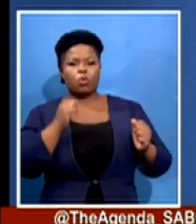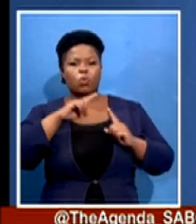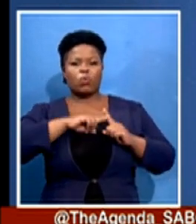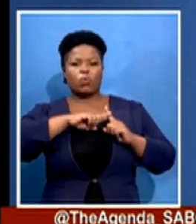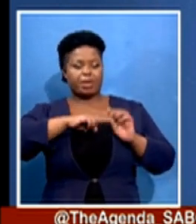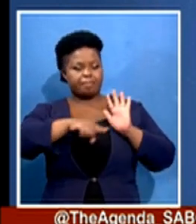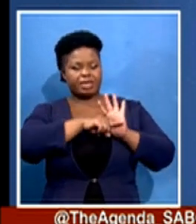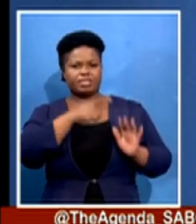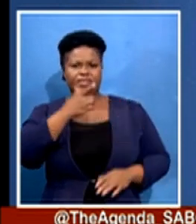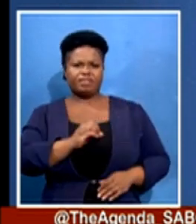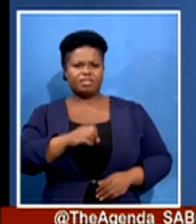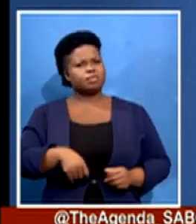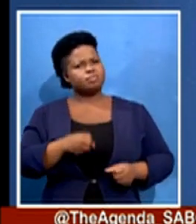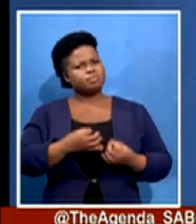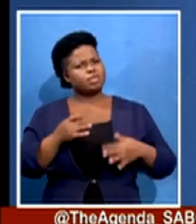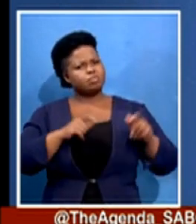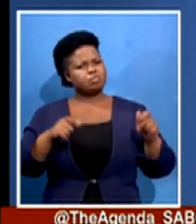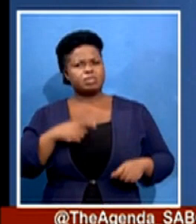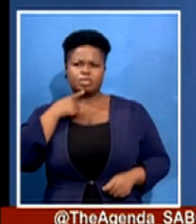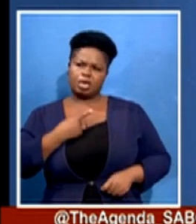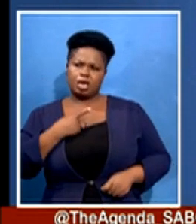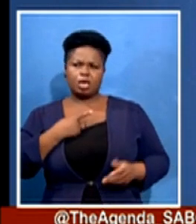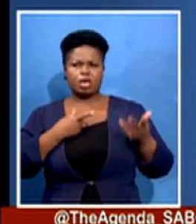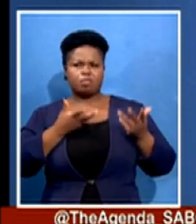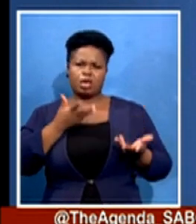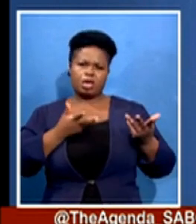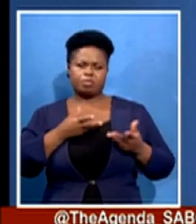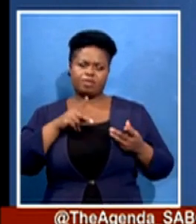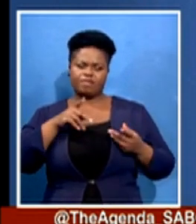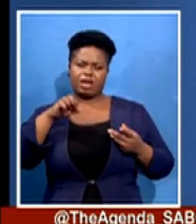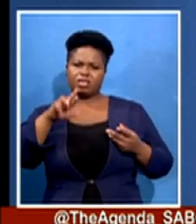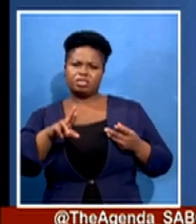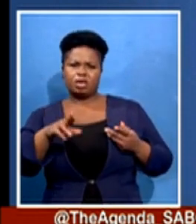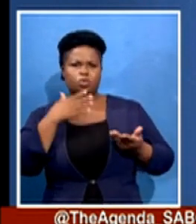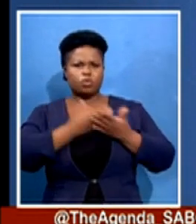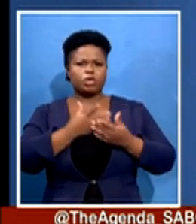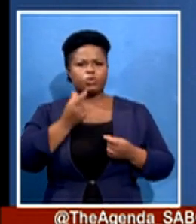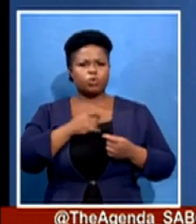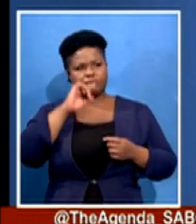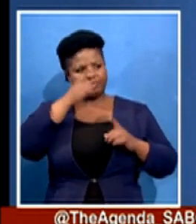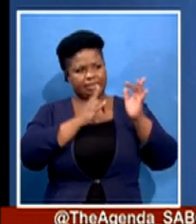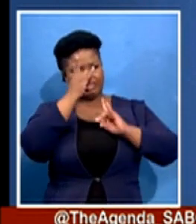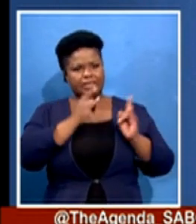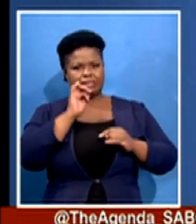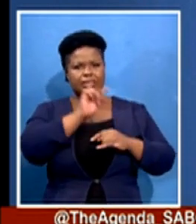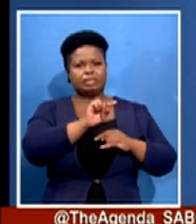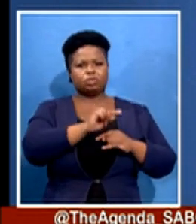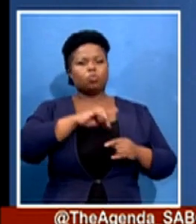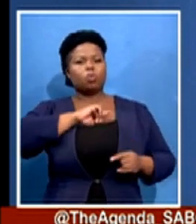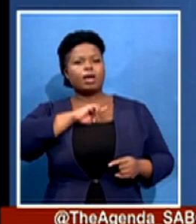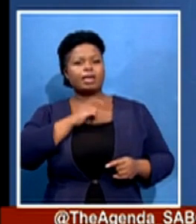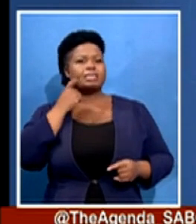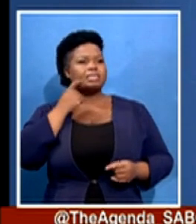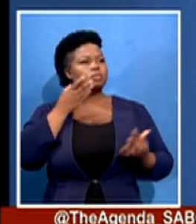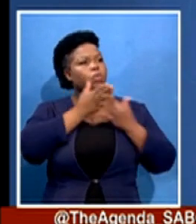more sensible to try and do Pfizer in sort of urban centers where this kind of storage is much more accessible and use